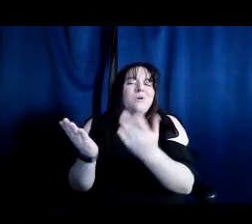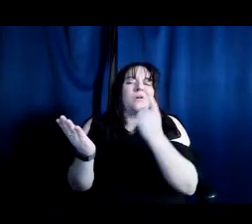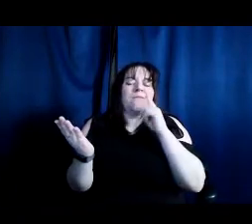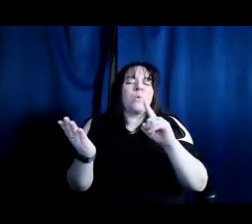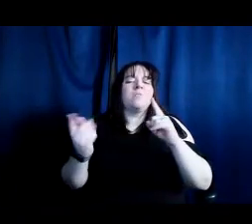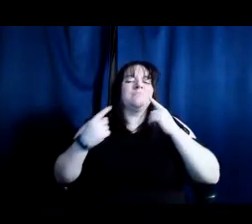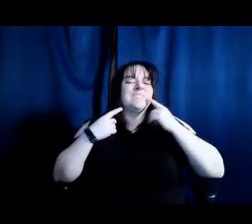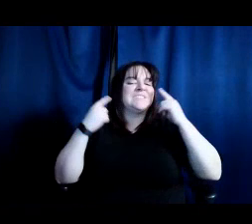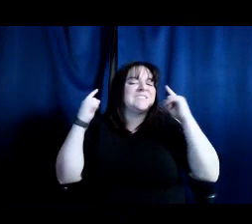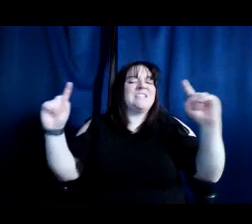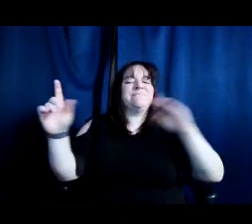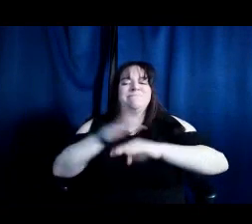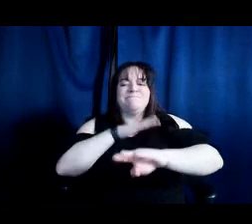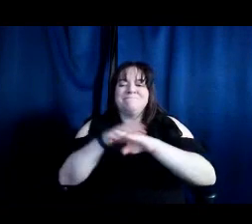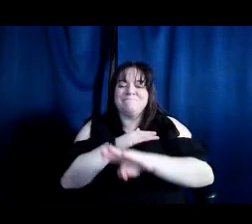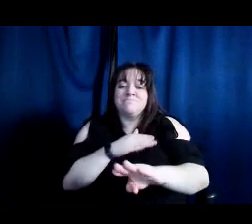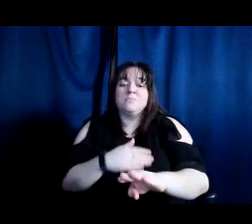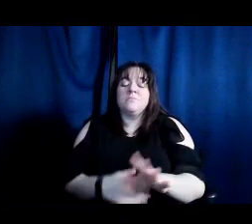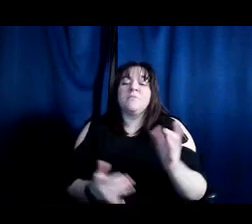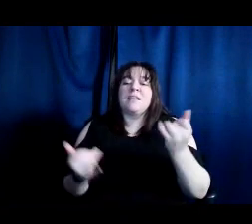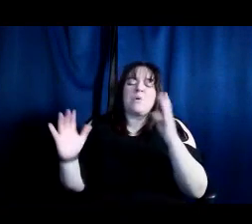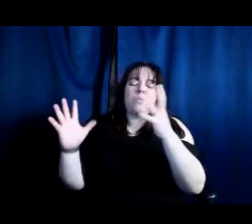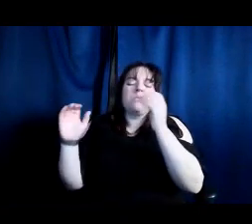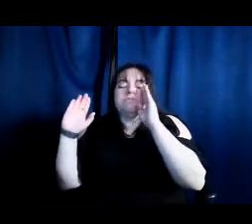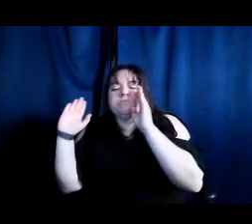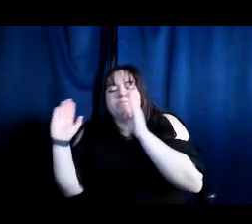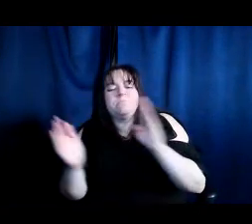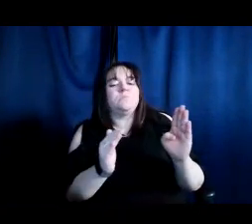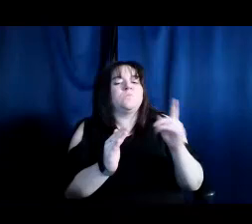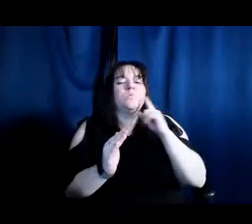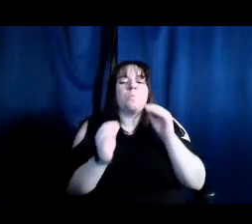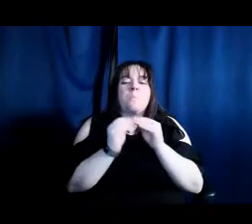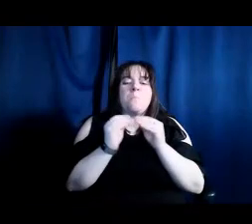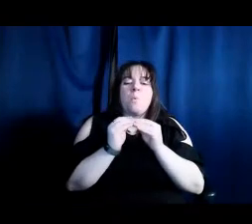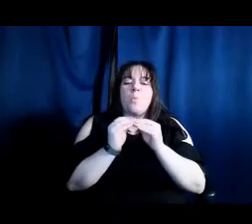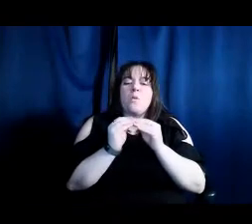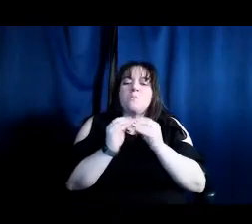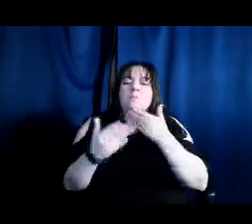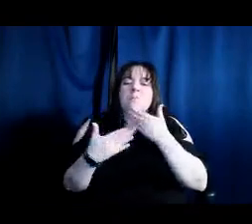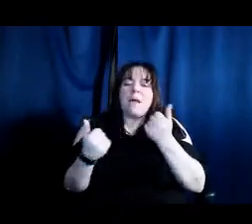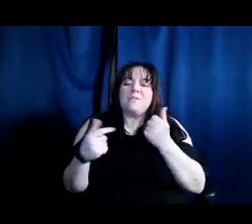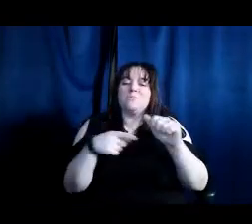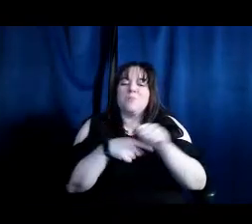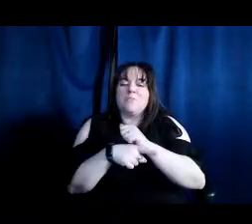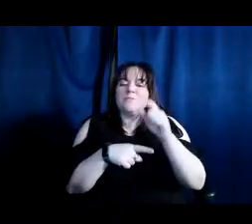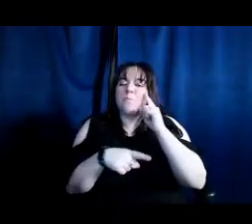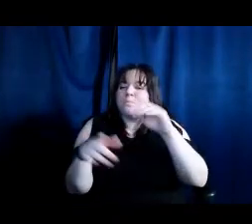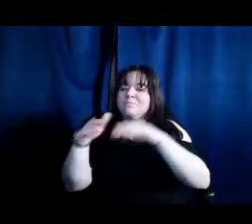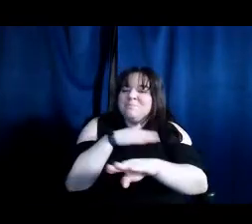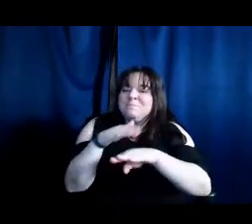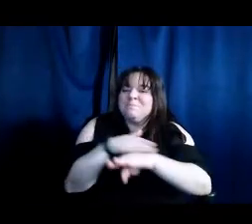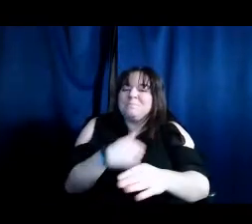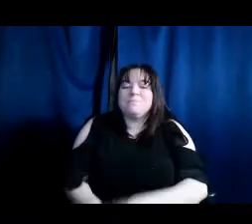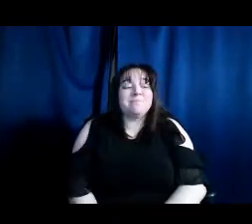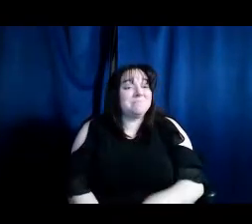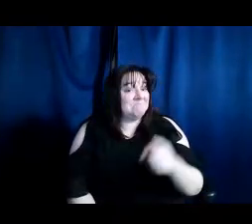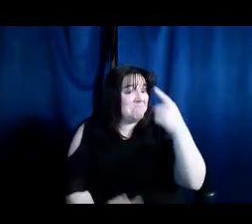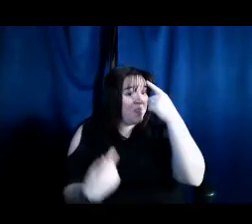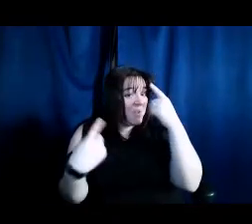time to sort of shift our focus to some accessibility best practices. I agree. And now that we have our